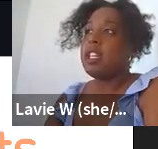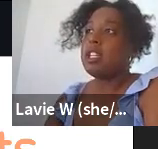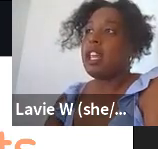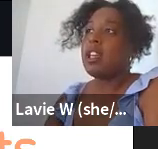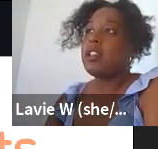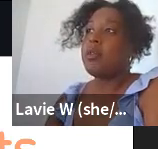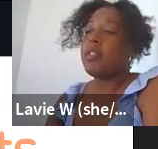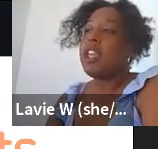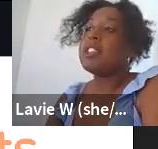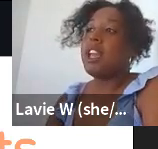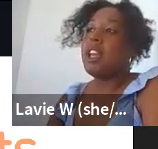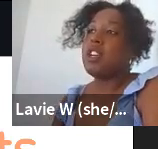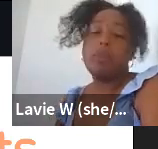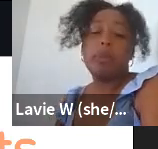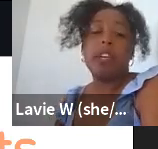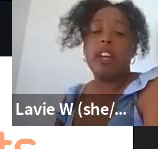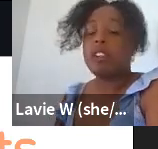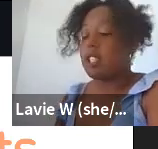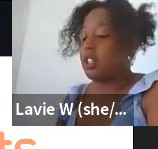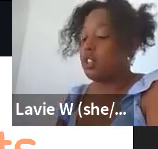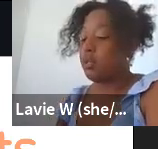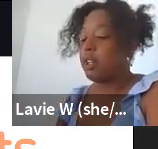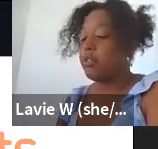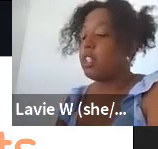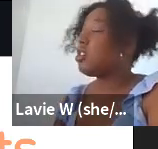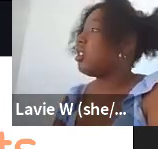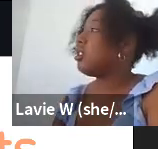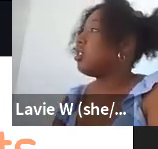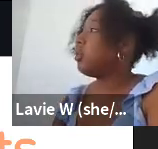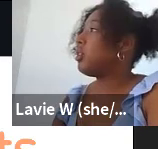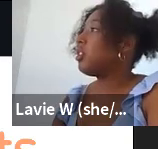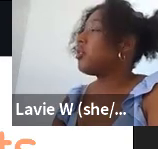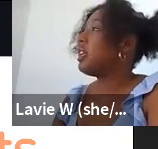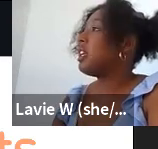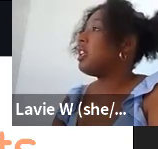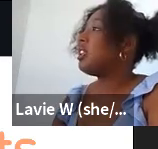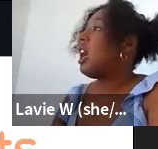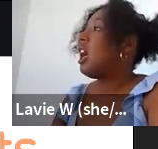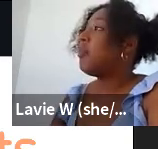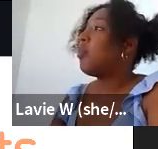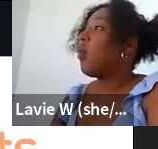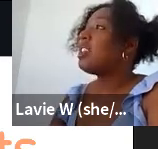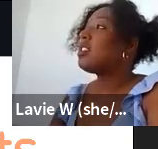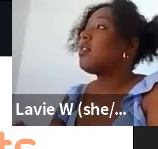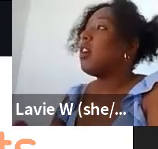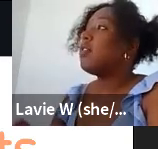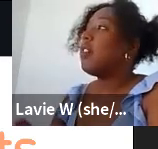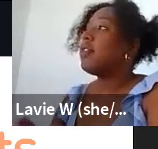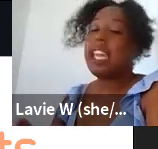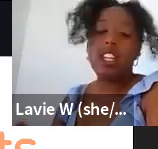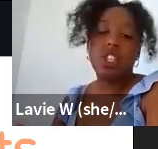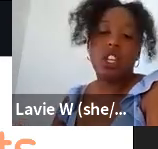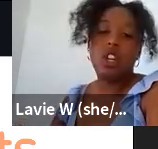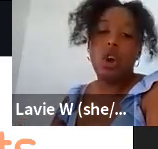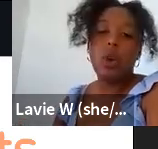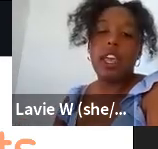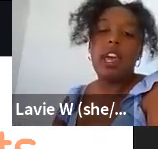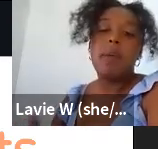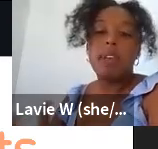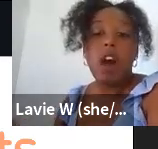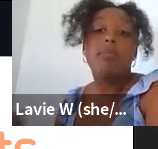the like things like European hairstyles, European religions, European ways of engaging